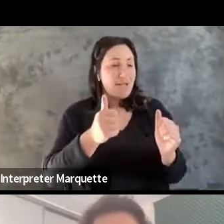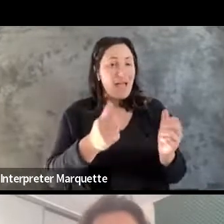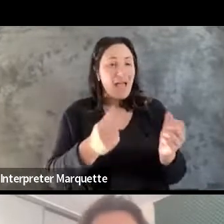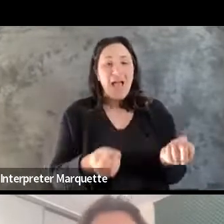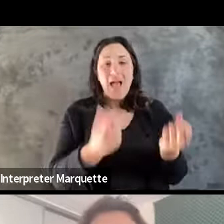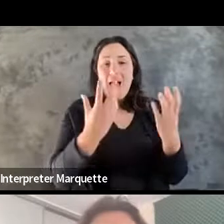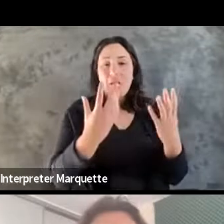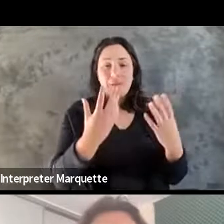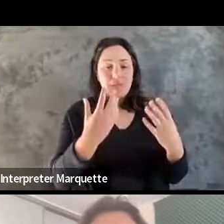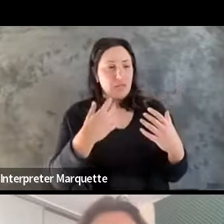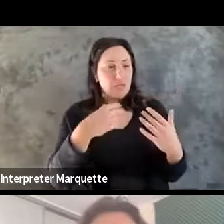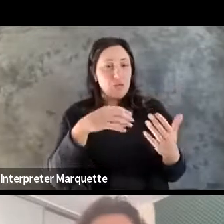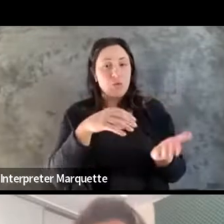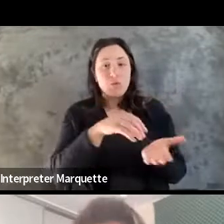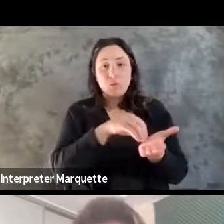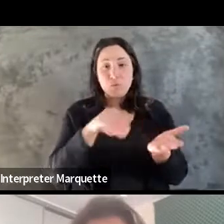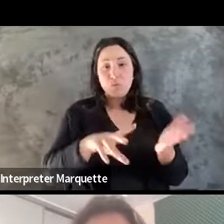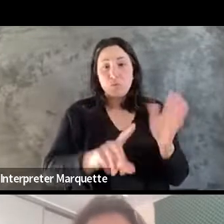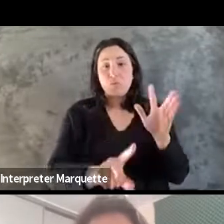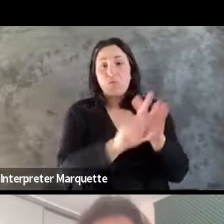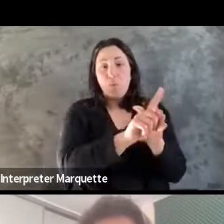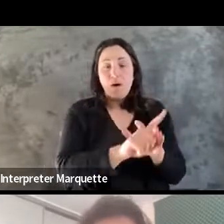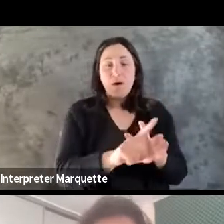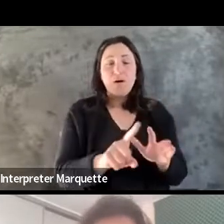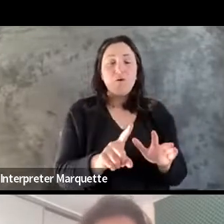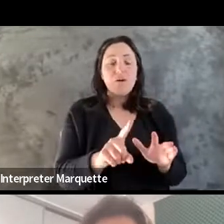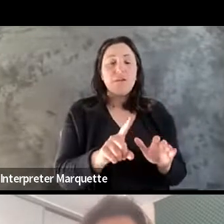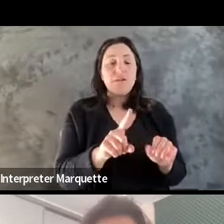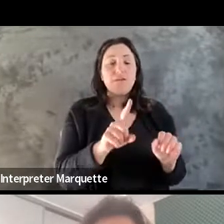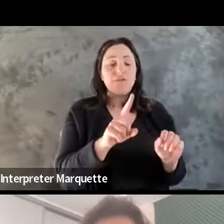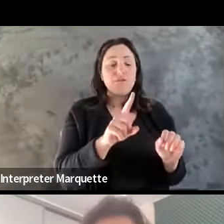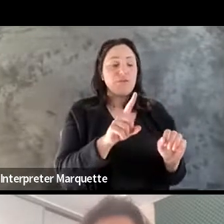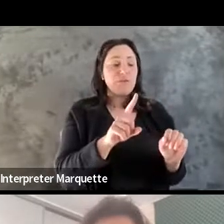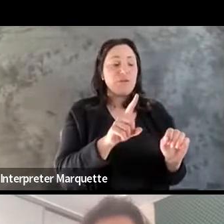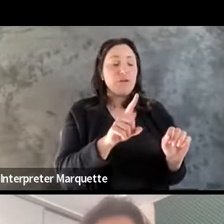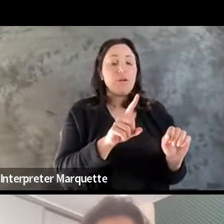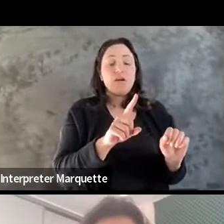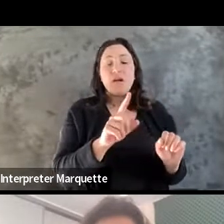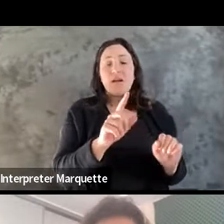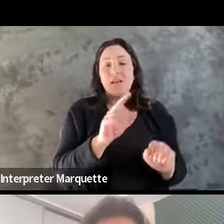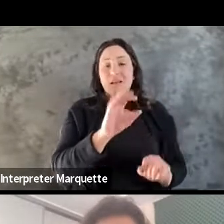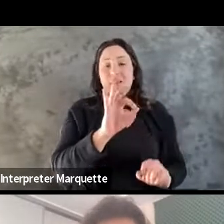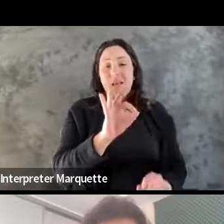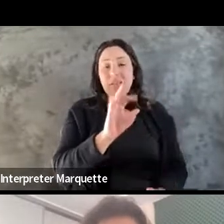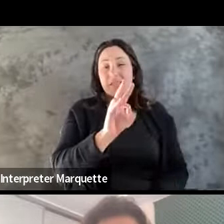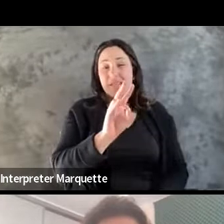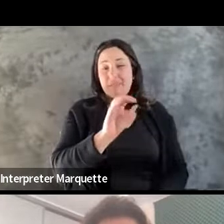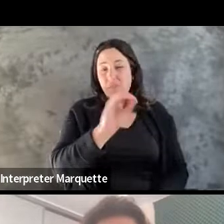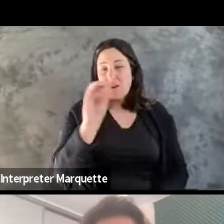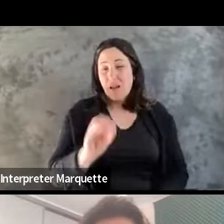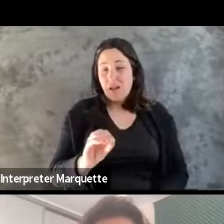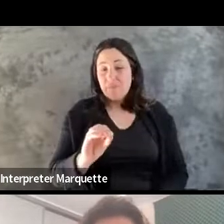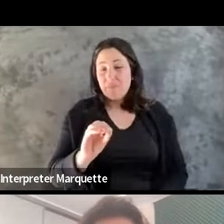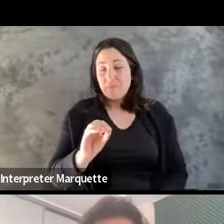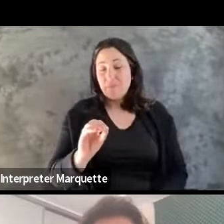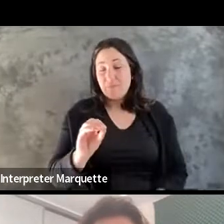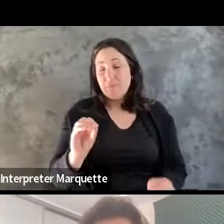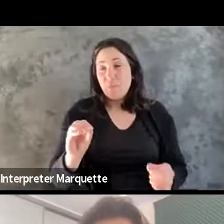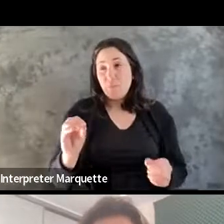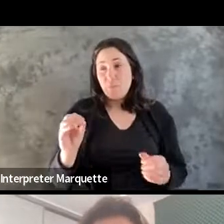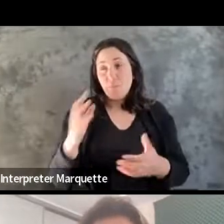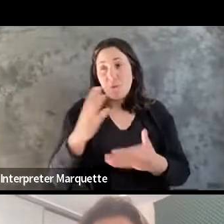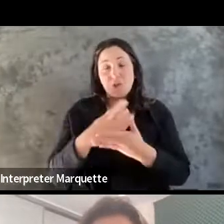daily attendance in our schools. And we typically budget at 97.5%. We've done that for almost 20